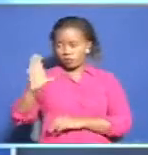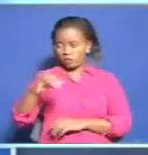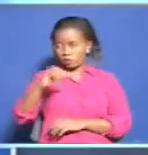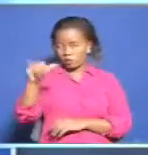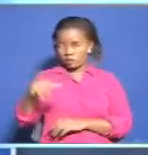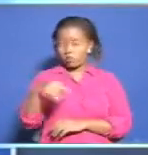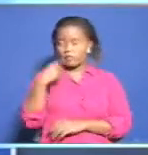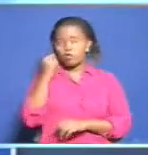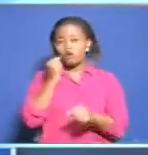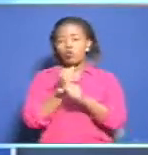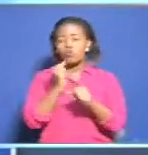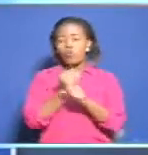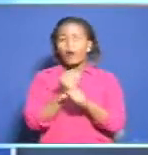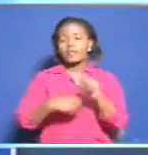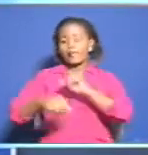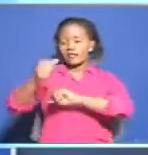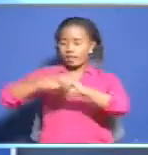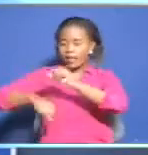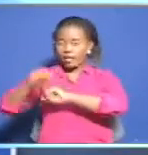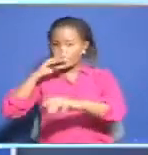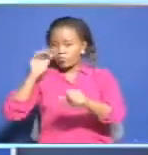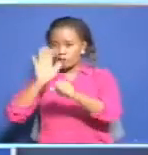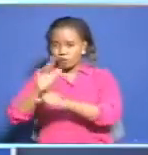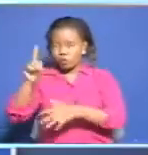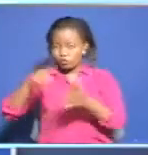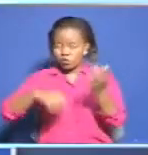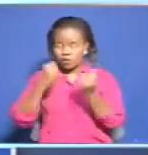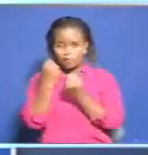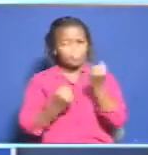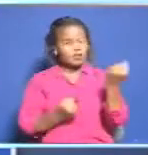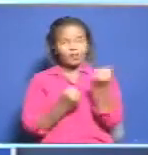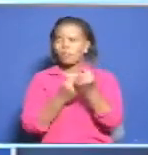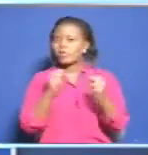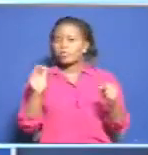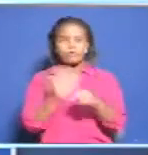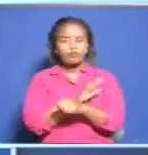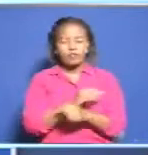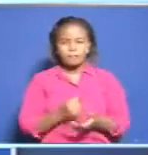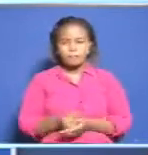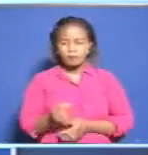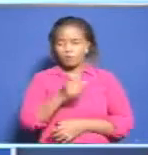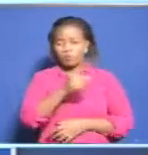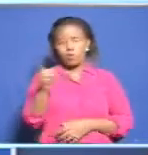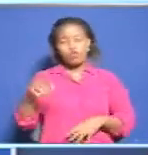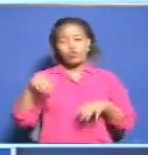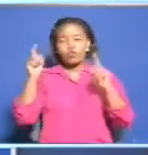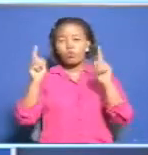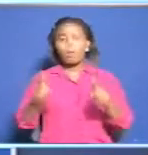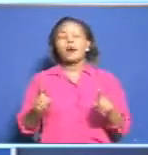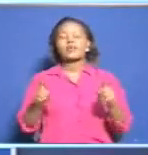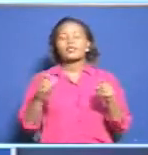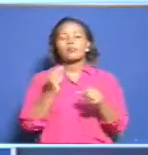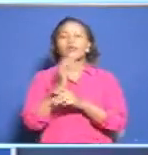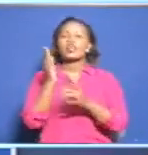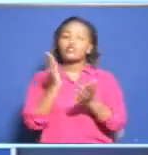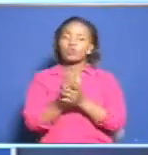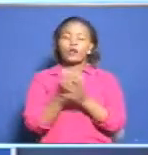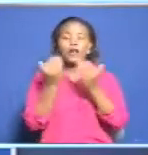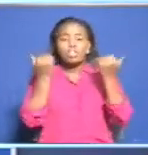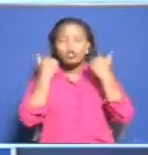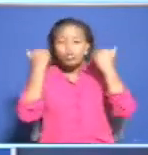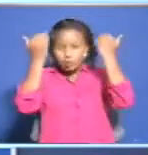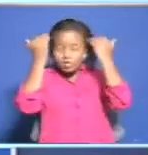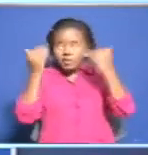Chief Justice, assured Koome of her support. Uphold the dignity and the respect for the judiciary and